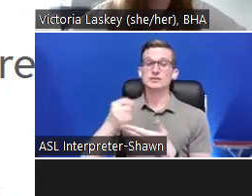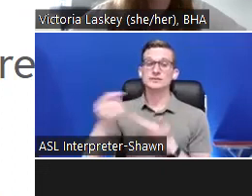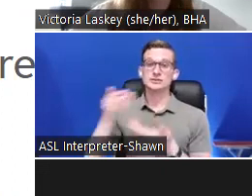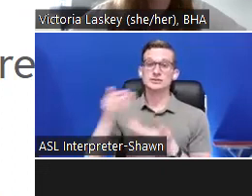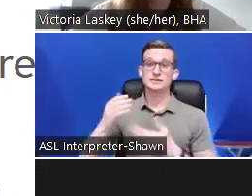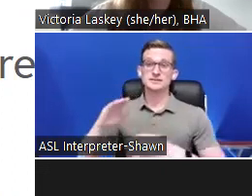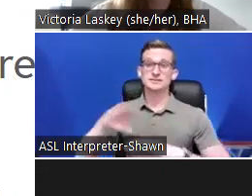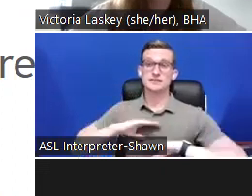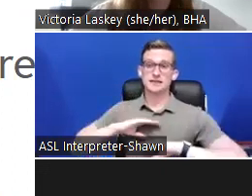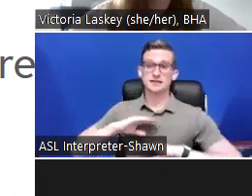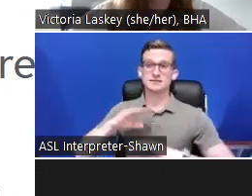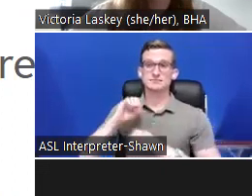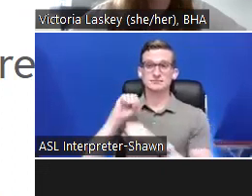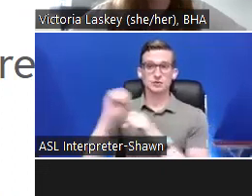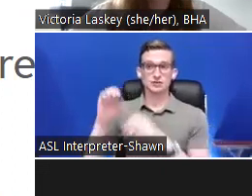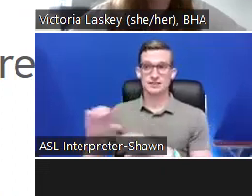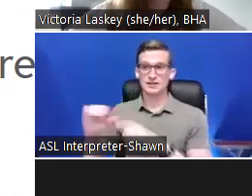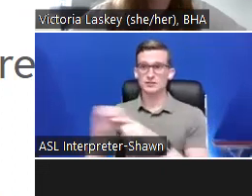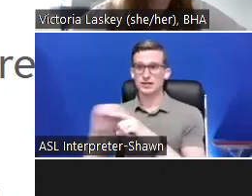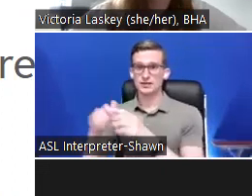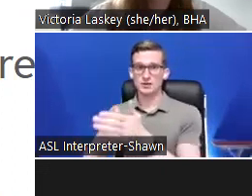in accordance with part